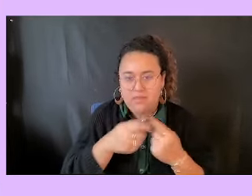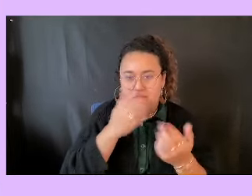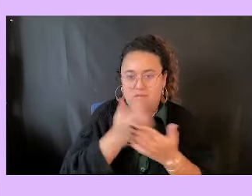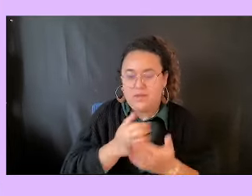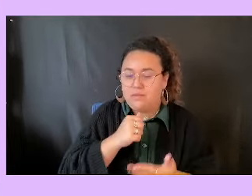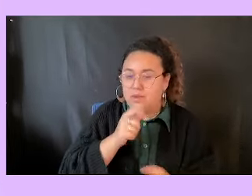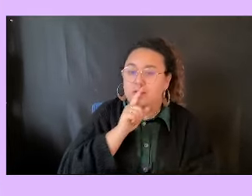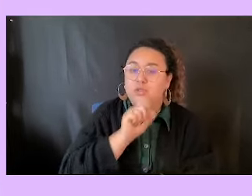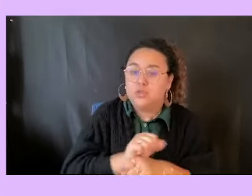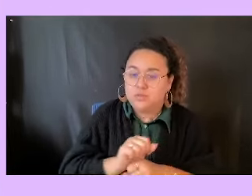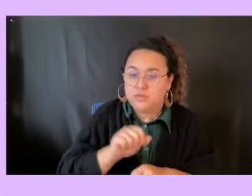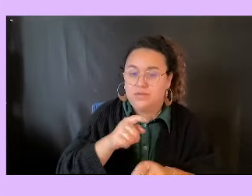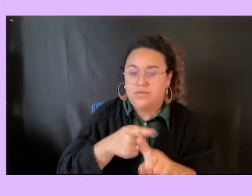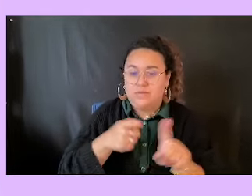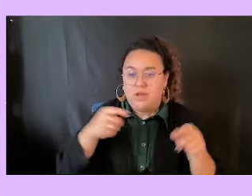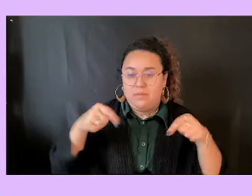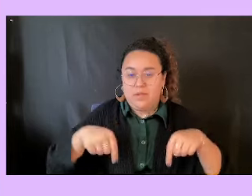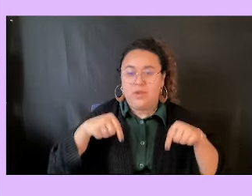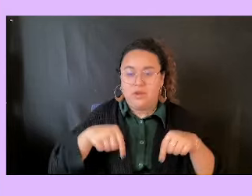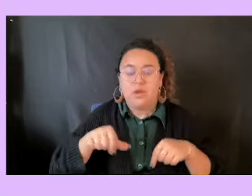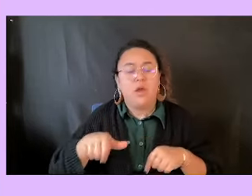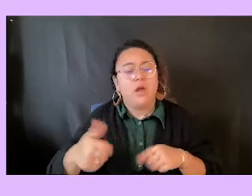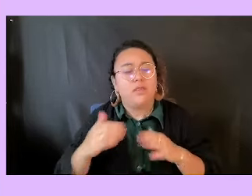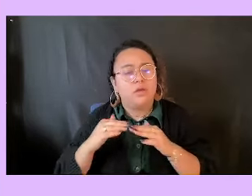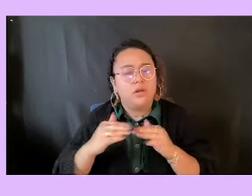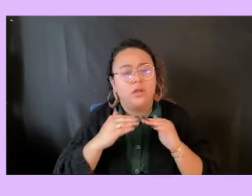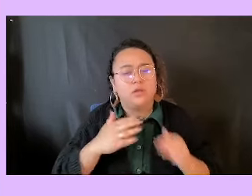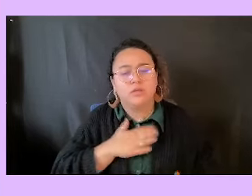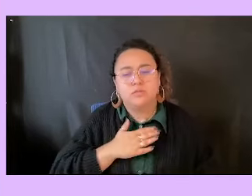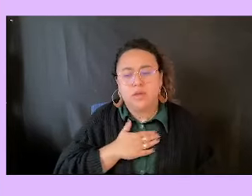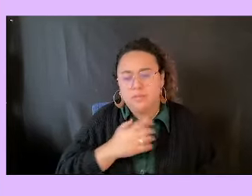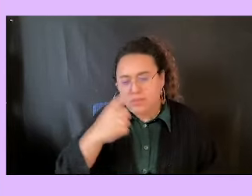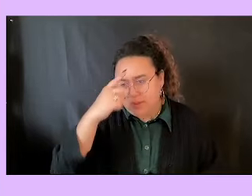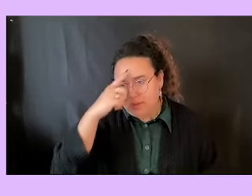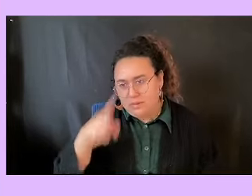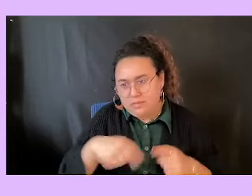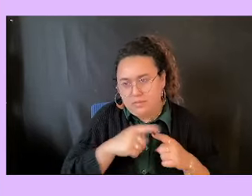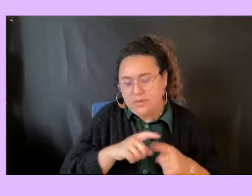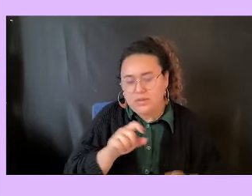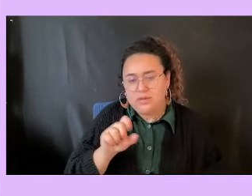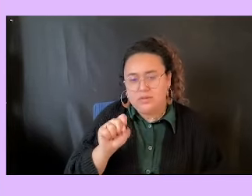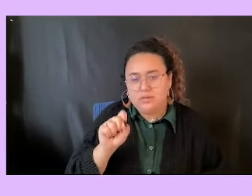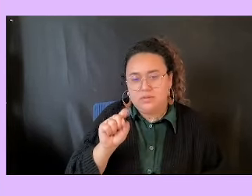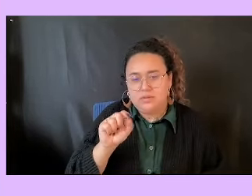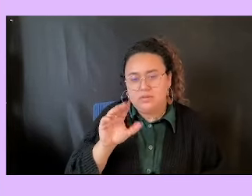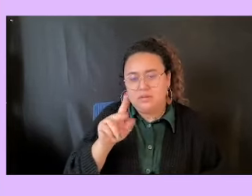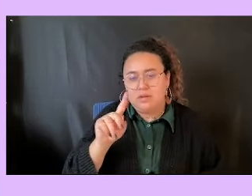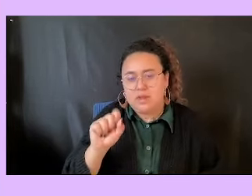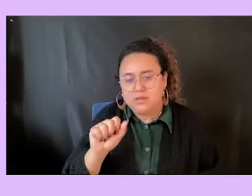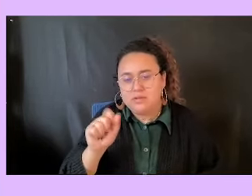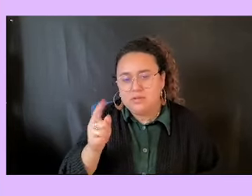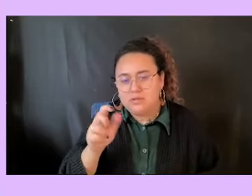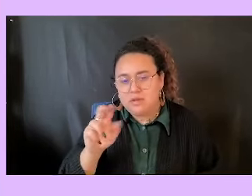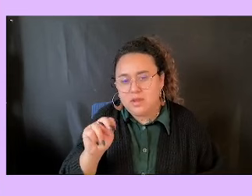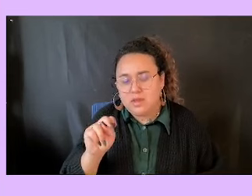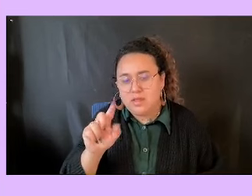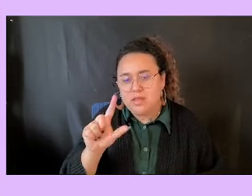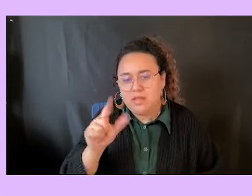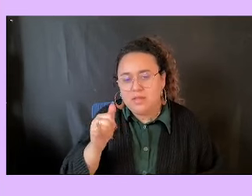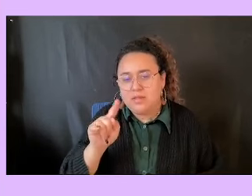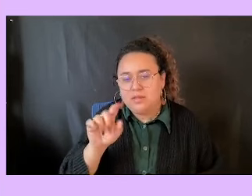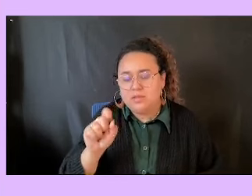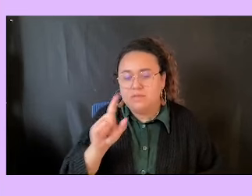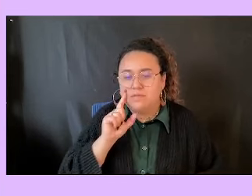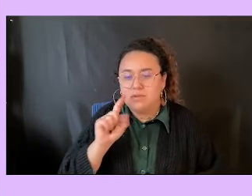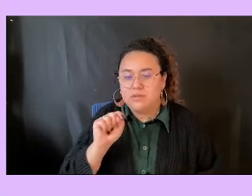here. Whereas certain colleagues of mine, such as I'm thinking of Stax Ashton Lights from Stiggity Stax Worldwide, I'm